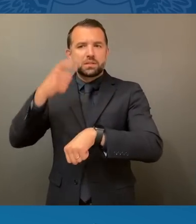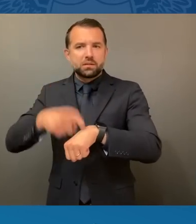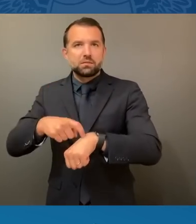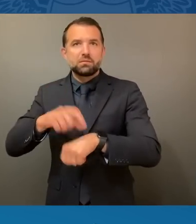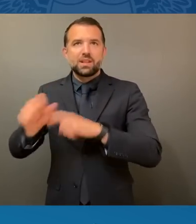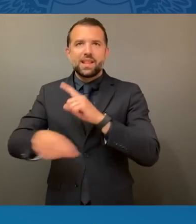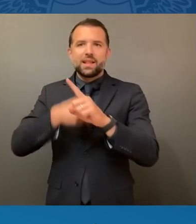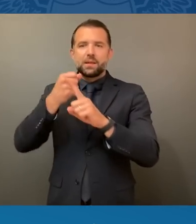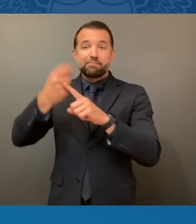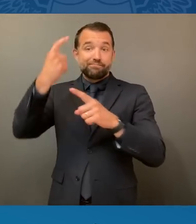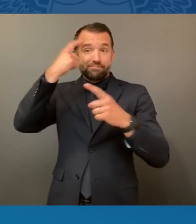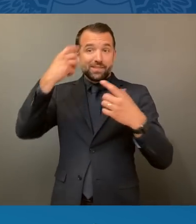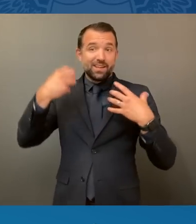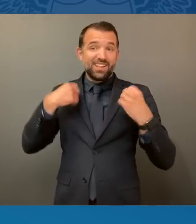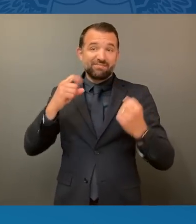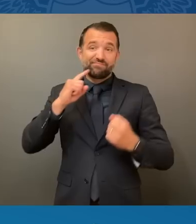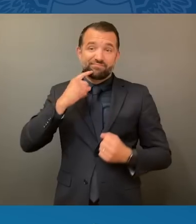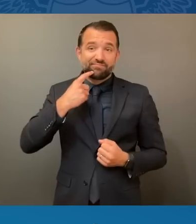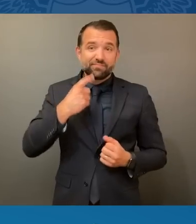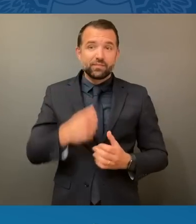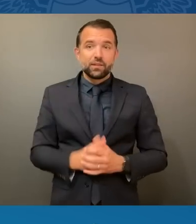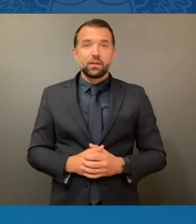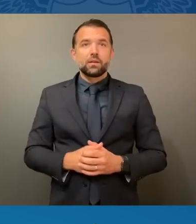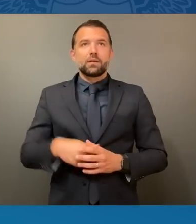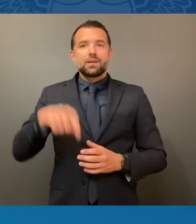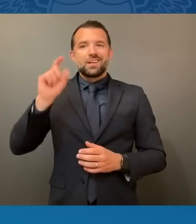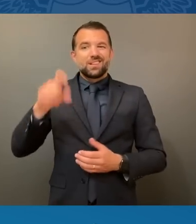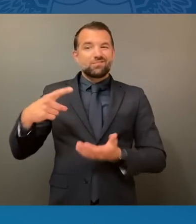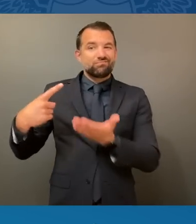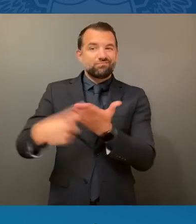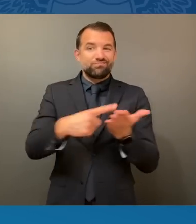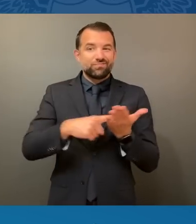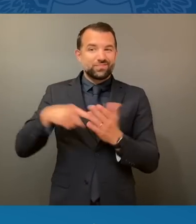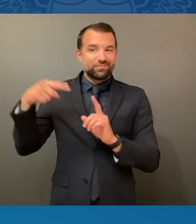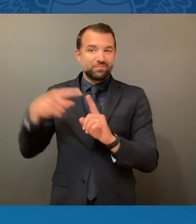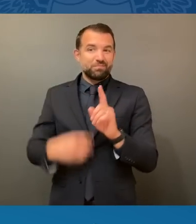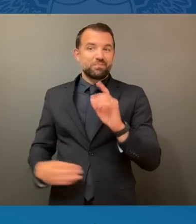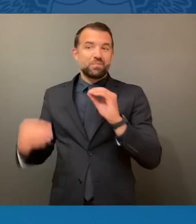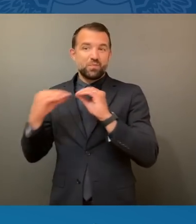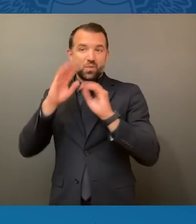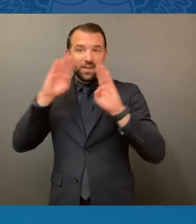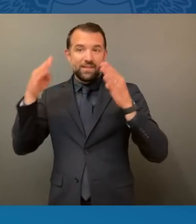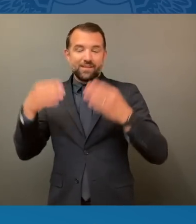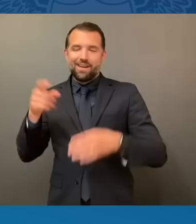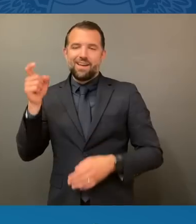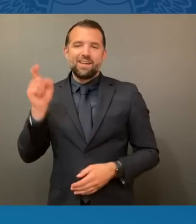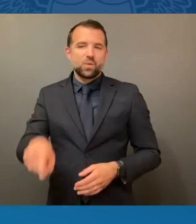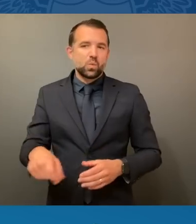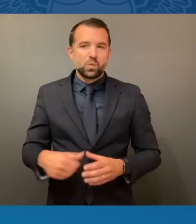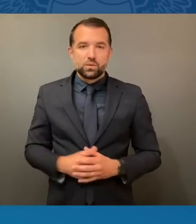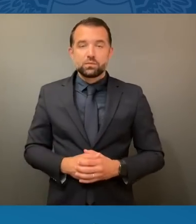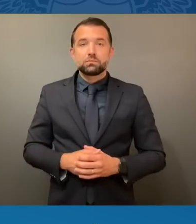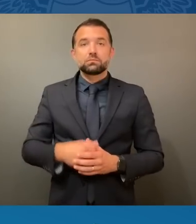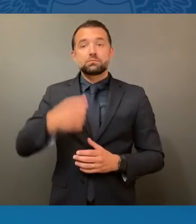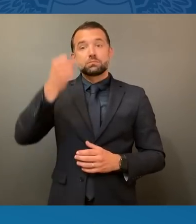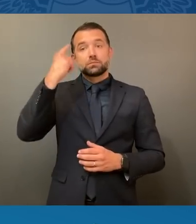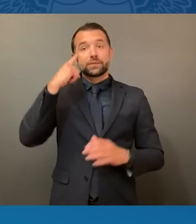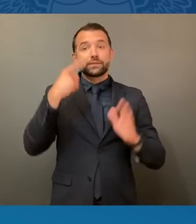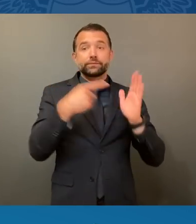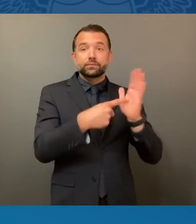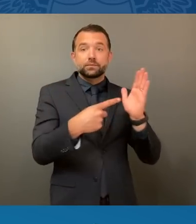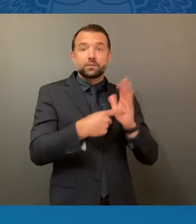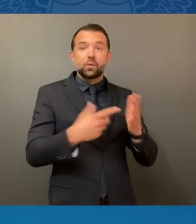impact on mental health. Yes. Which I think is something we need to talk and deal with more. But